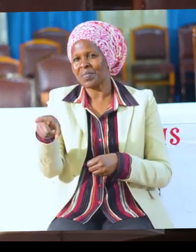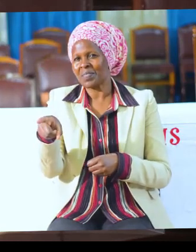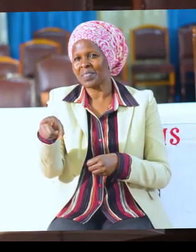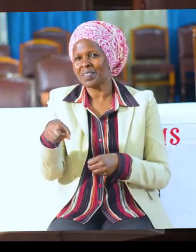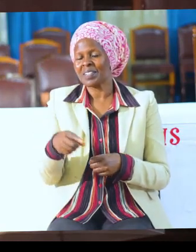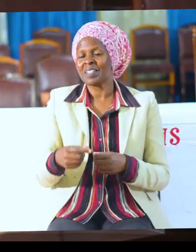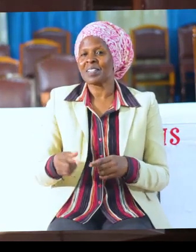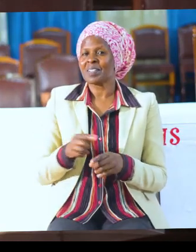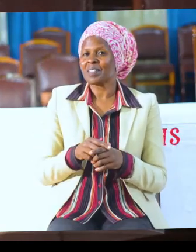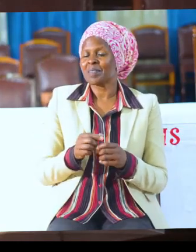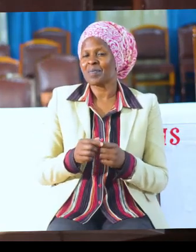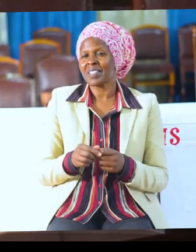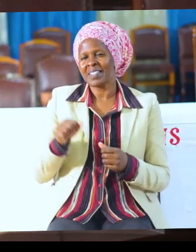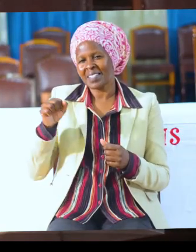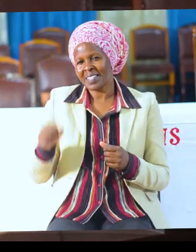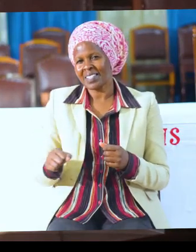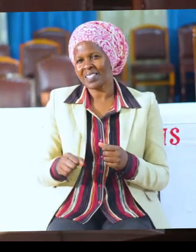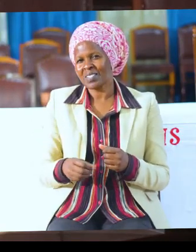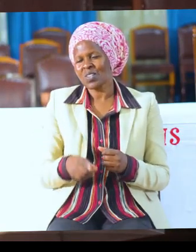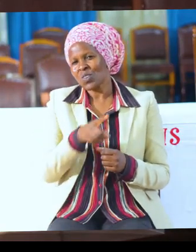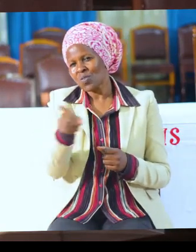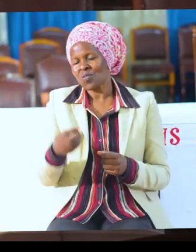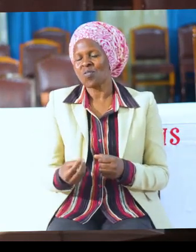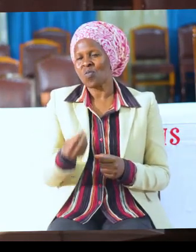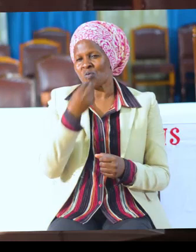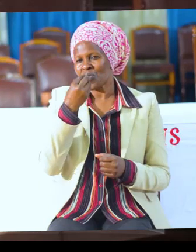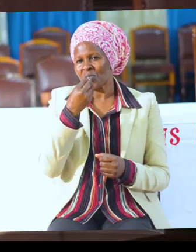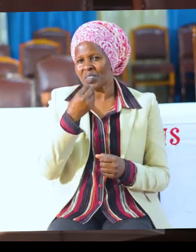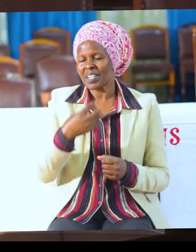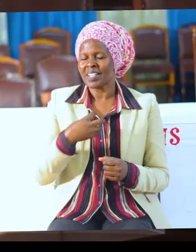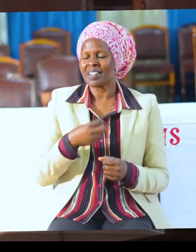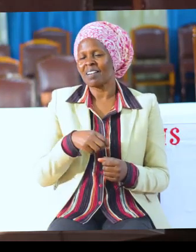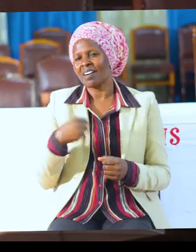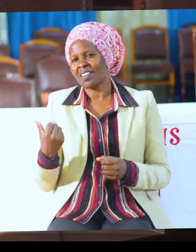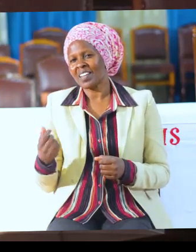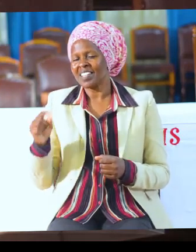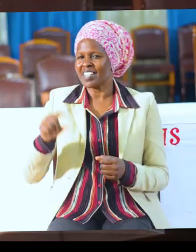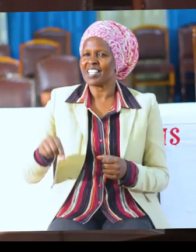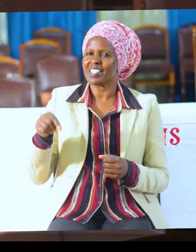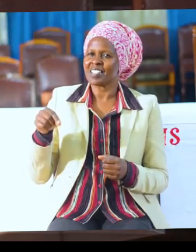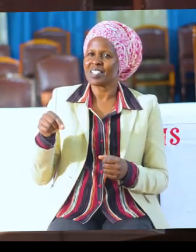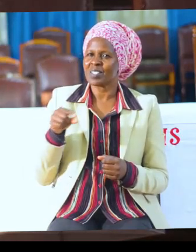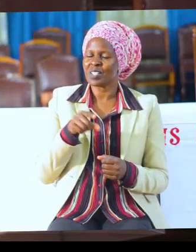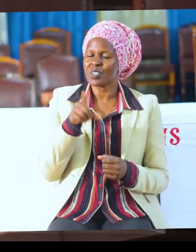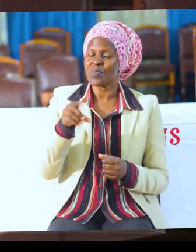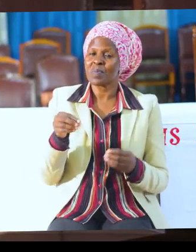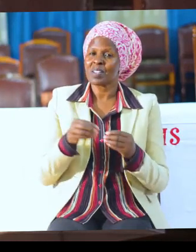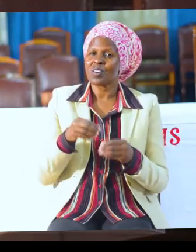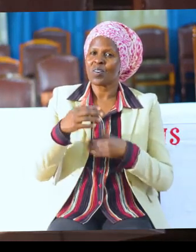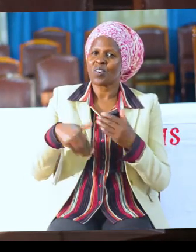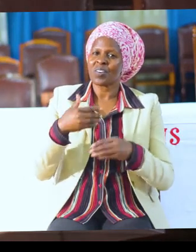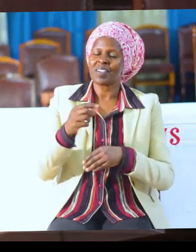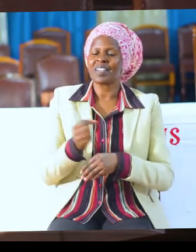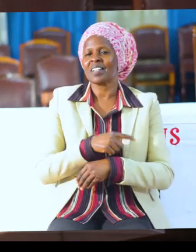probably other people have gone. Yes, we have food and other needs that we meet every